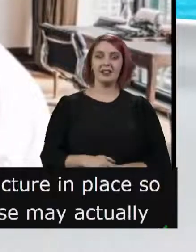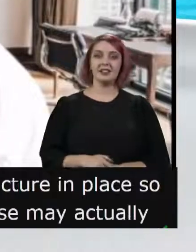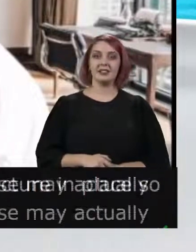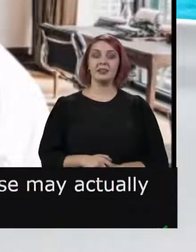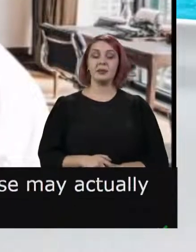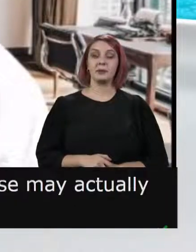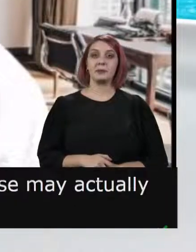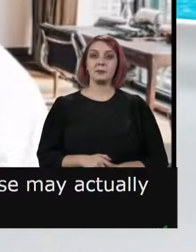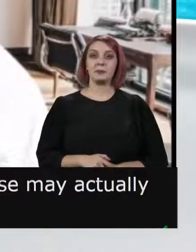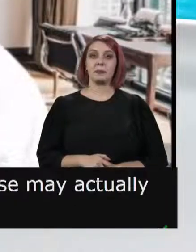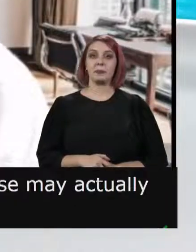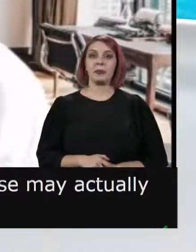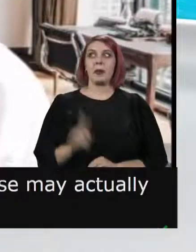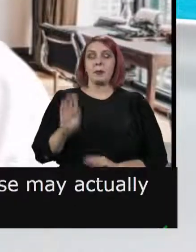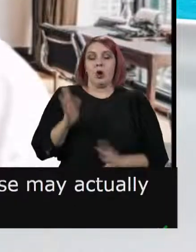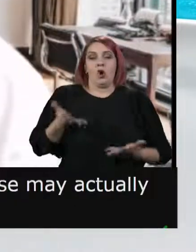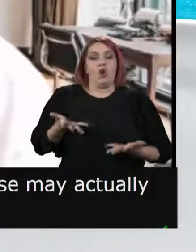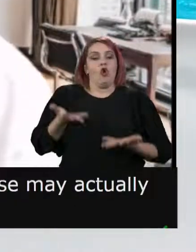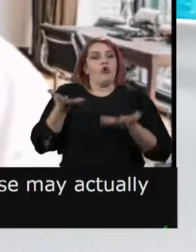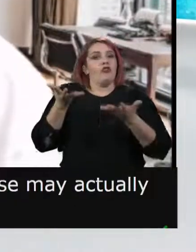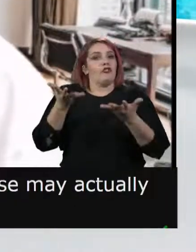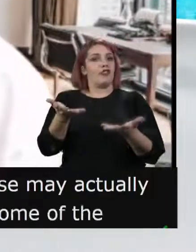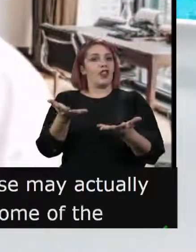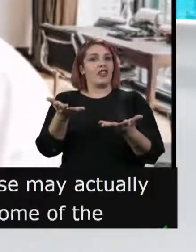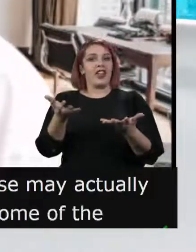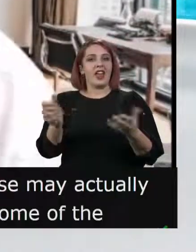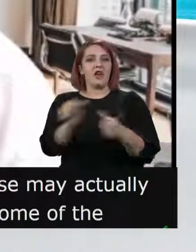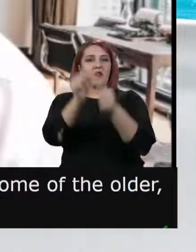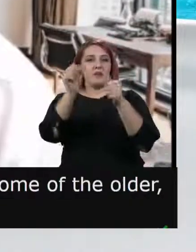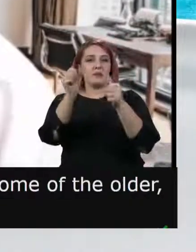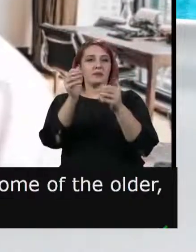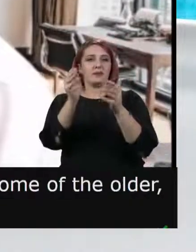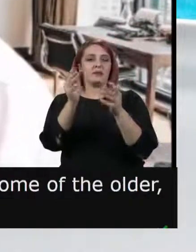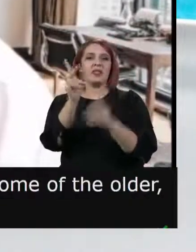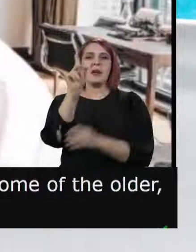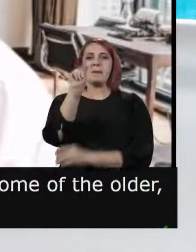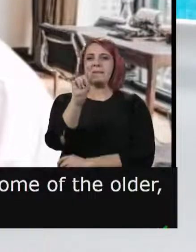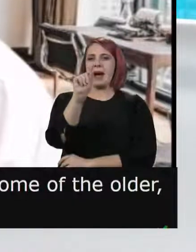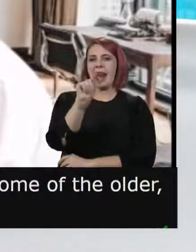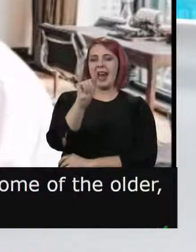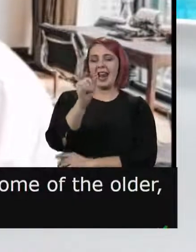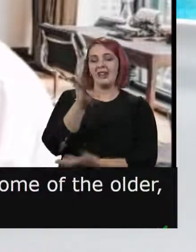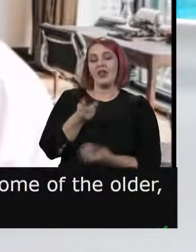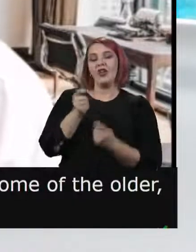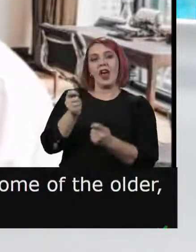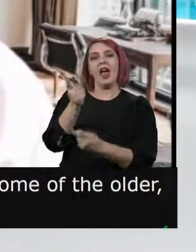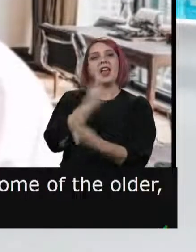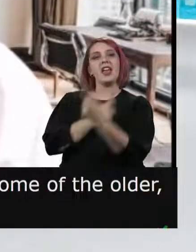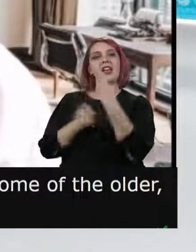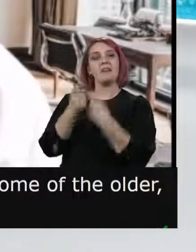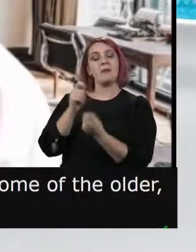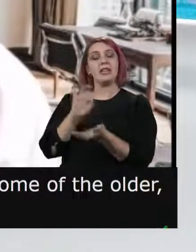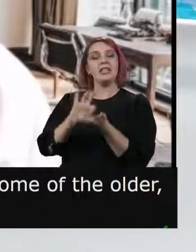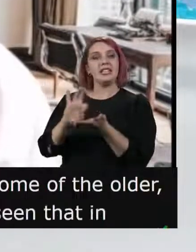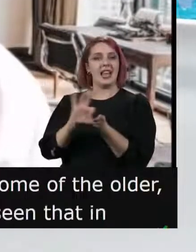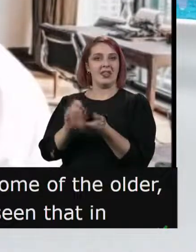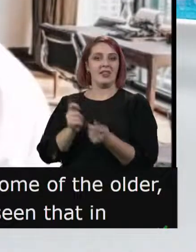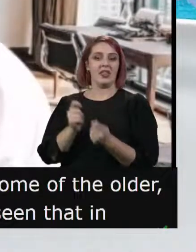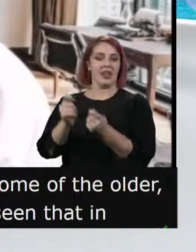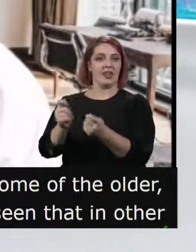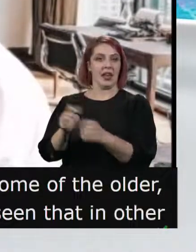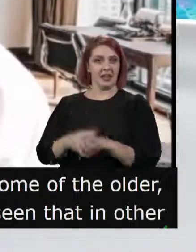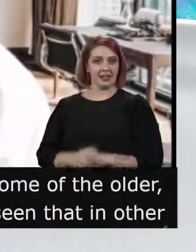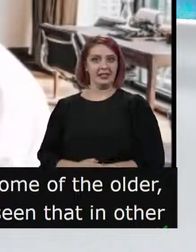ensuring inclusion than some of the older traditional approaches, because we've certainly seen that in other areas. For instance,